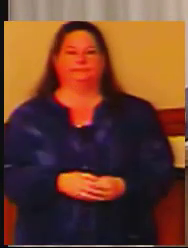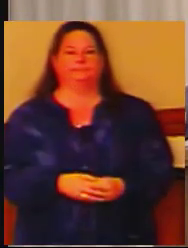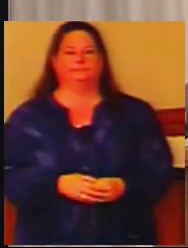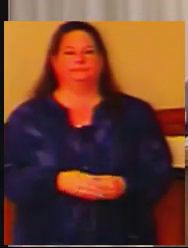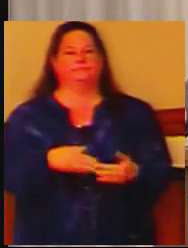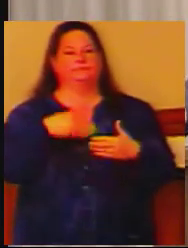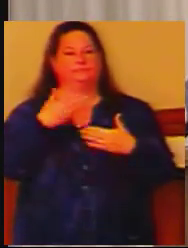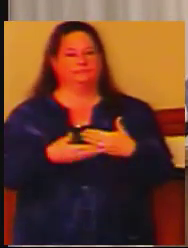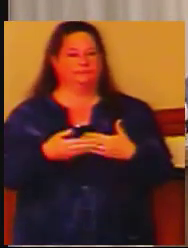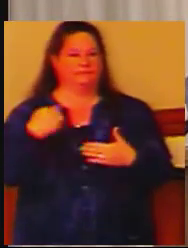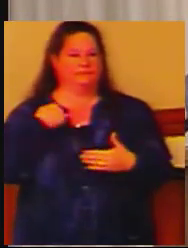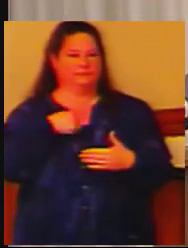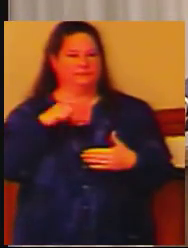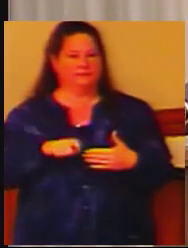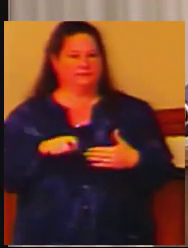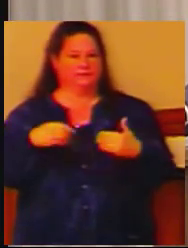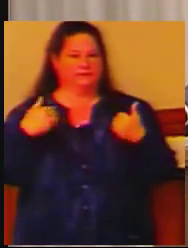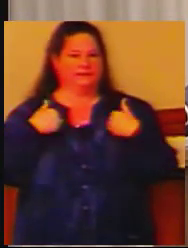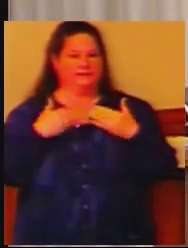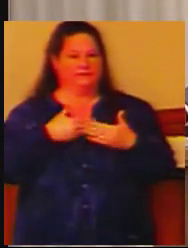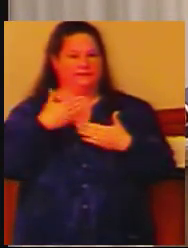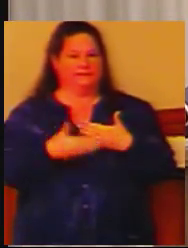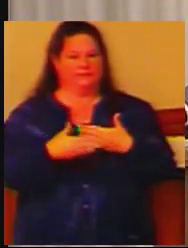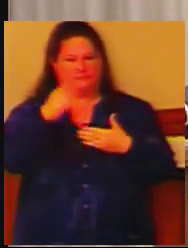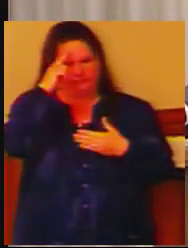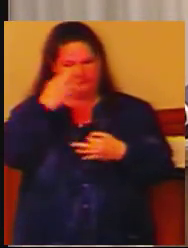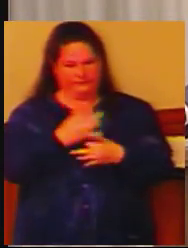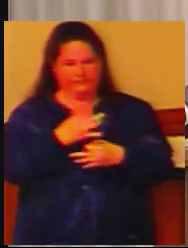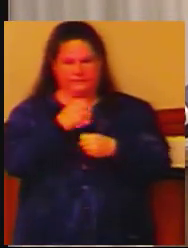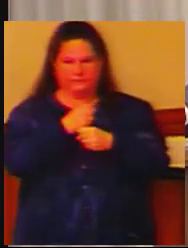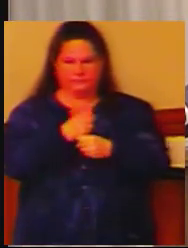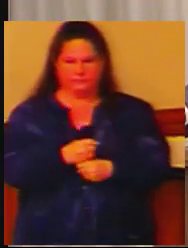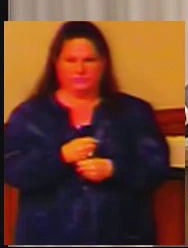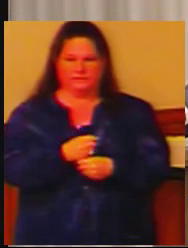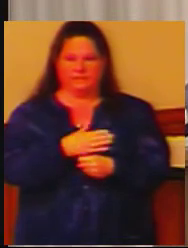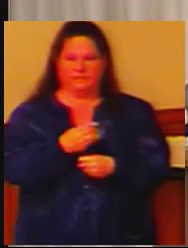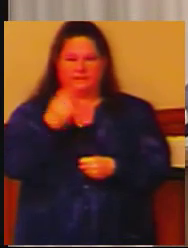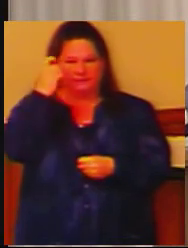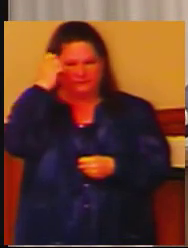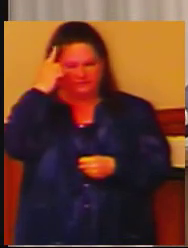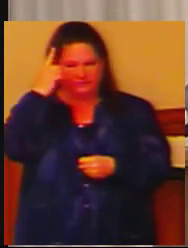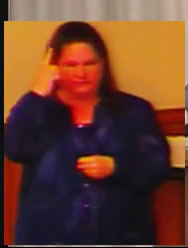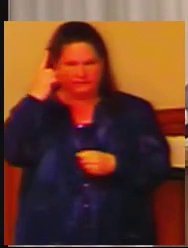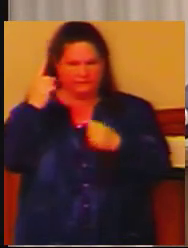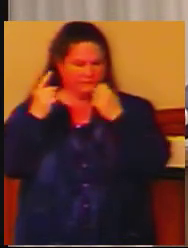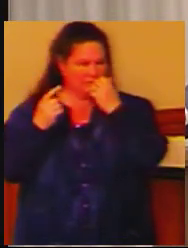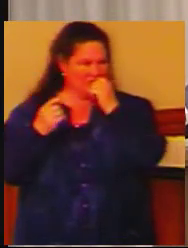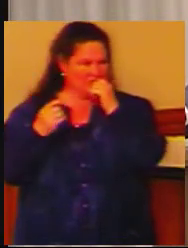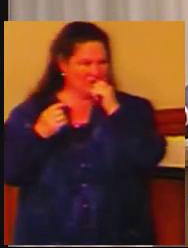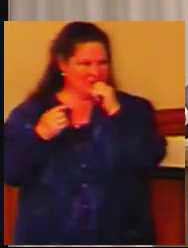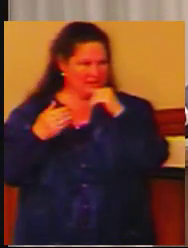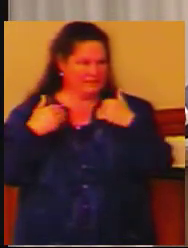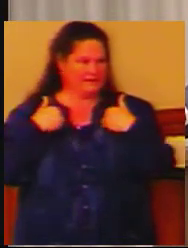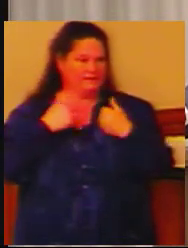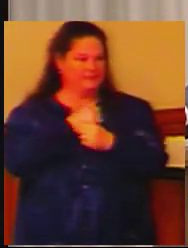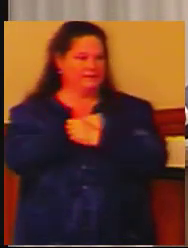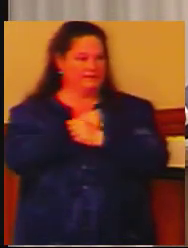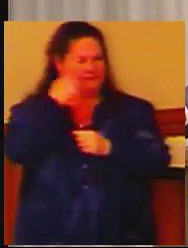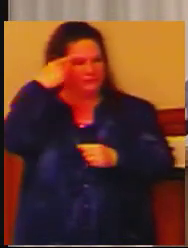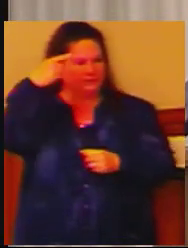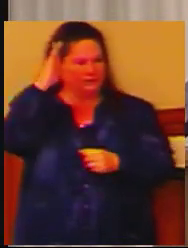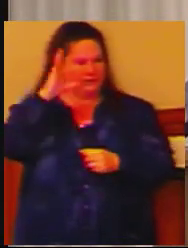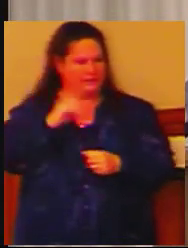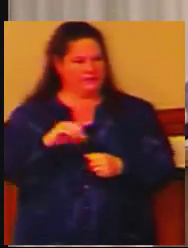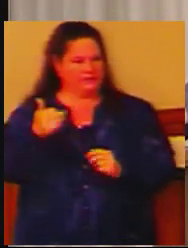do is have, after faith and trust, and after understanding, having that love for God and